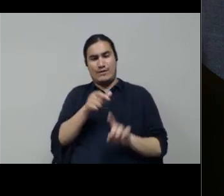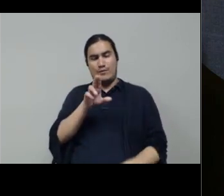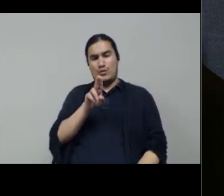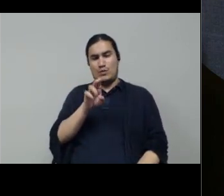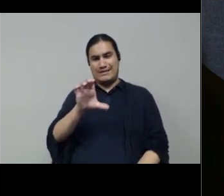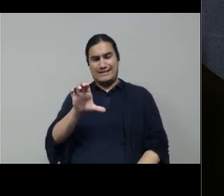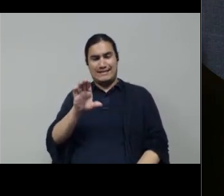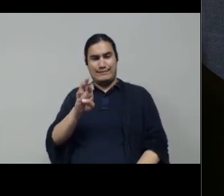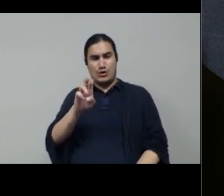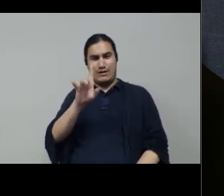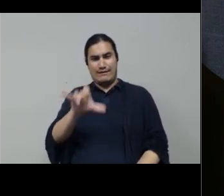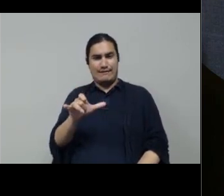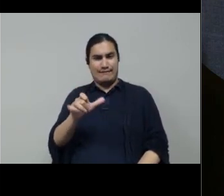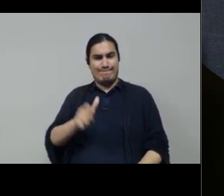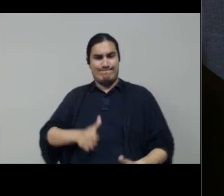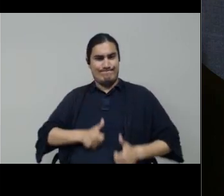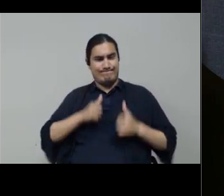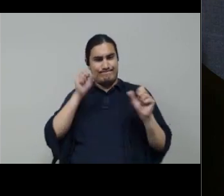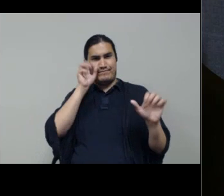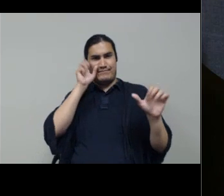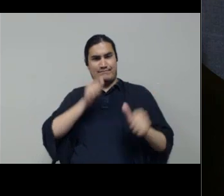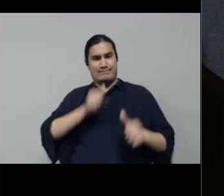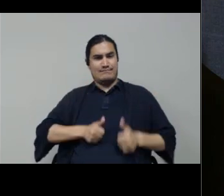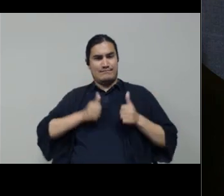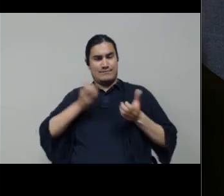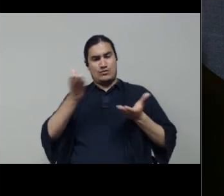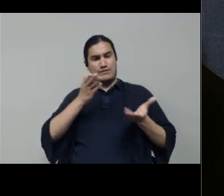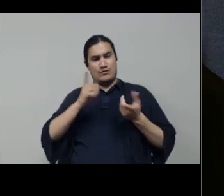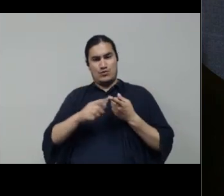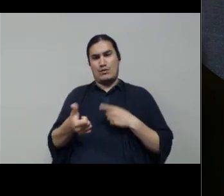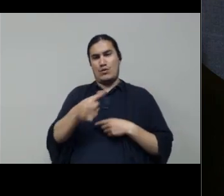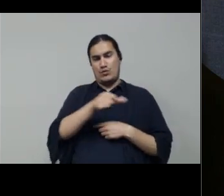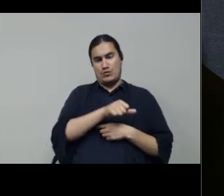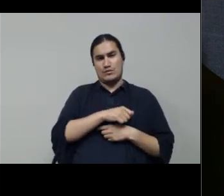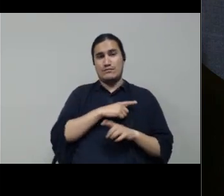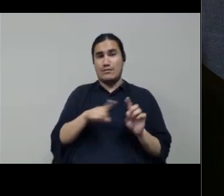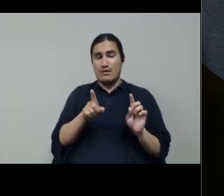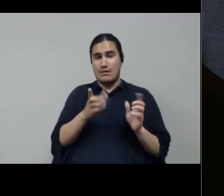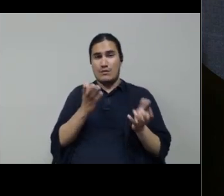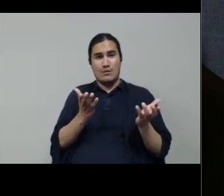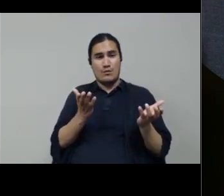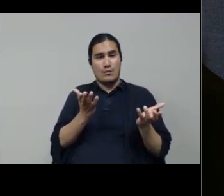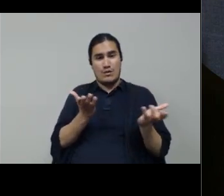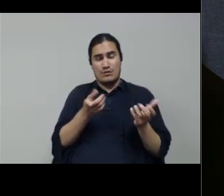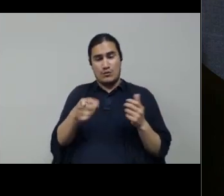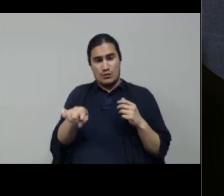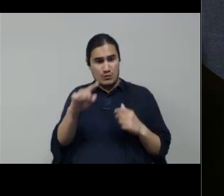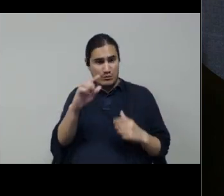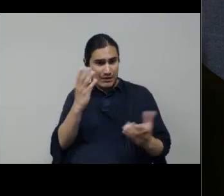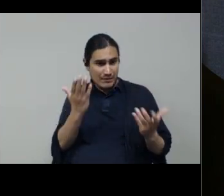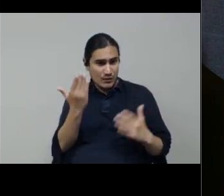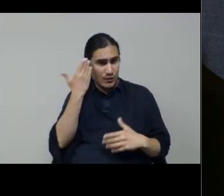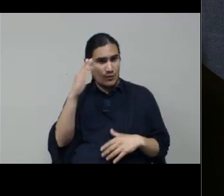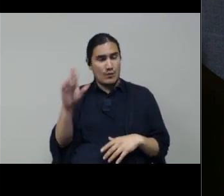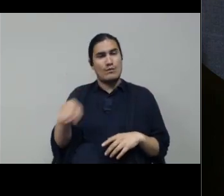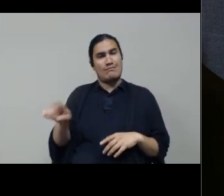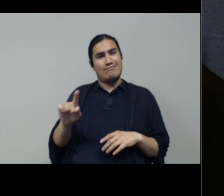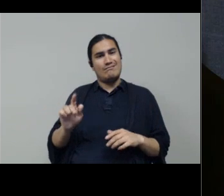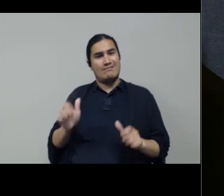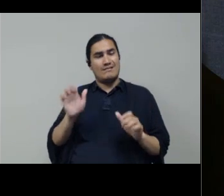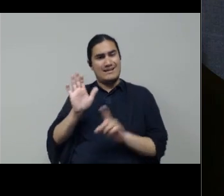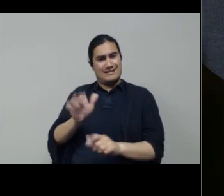and lived an incredible life of service to others. But what you may not know is he lived a life where